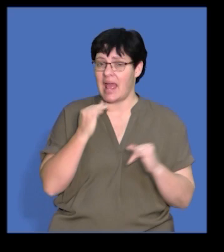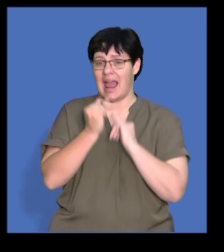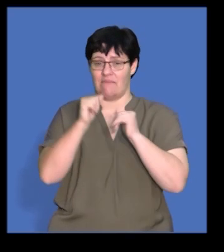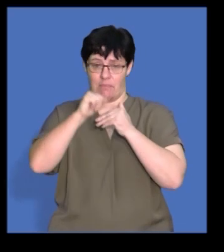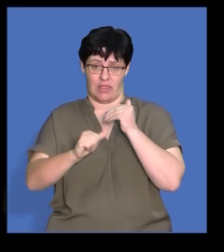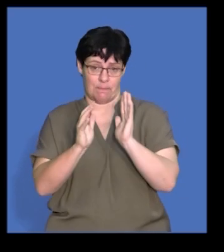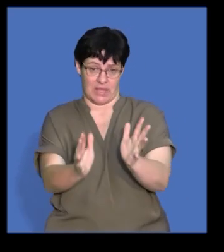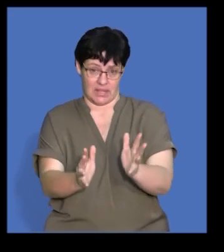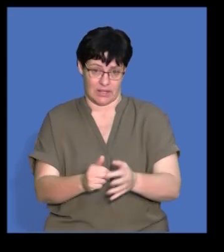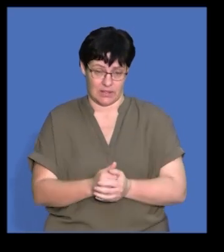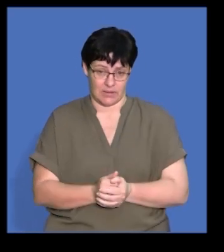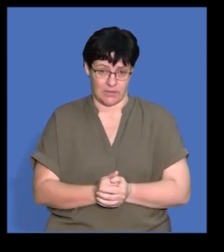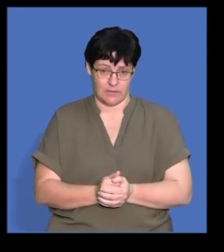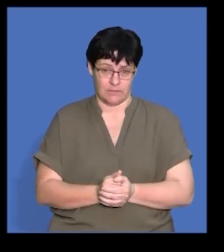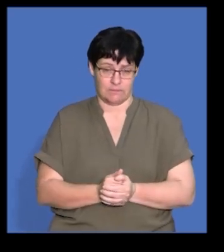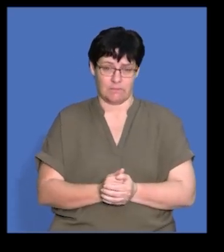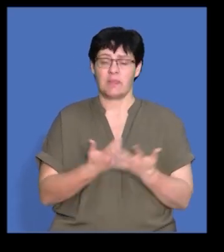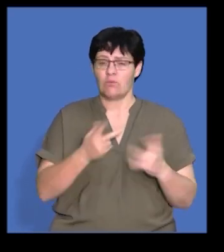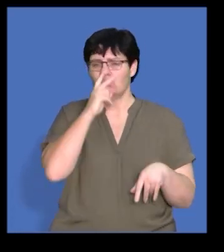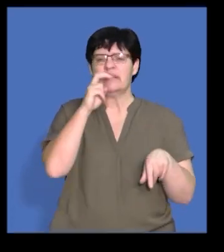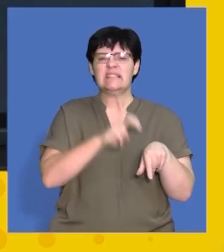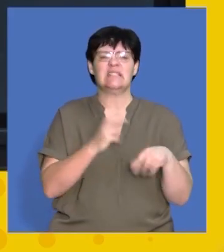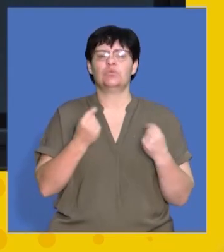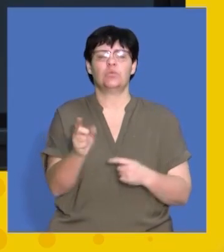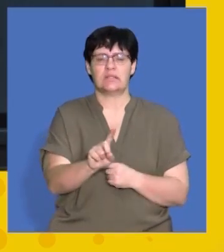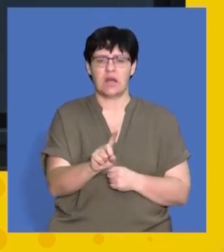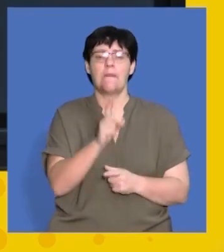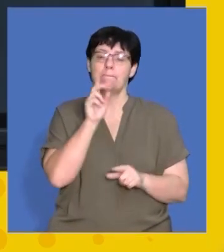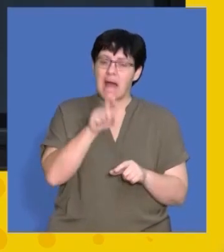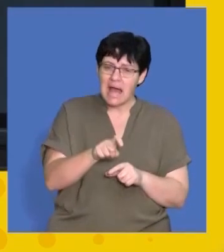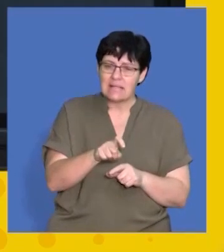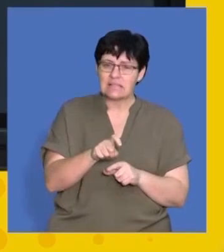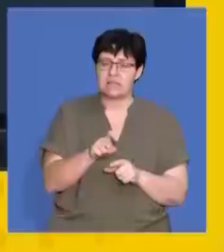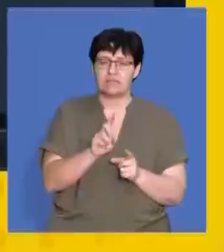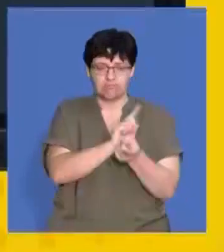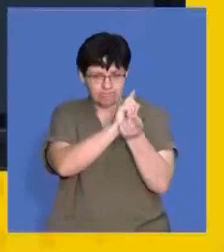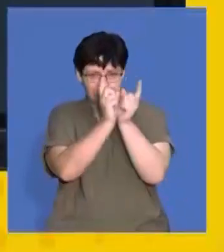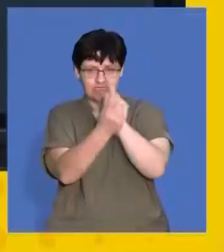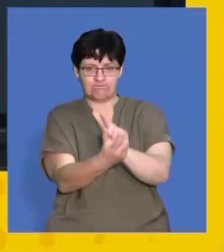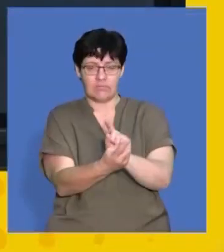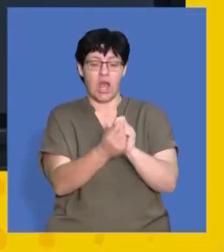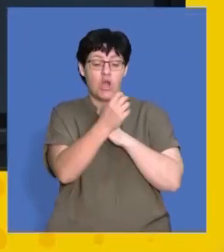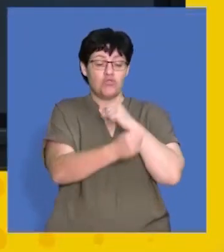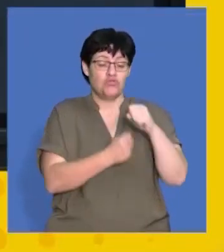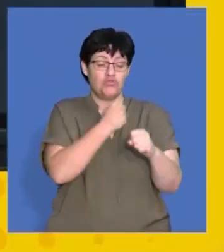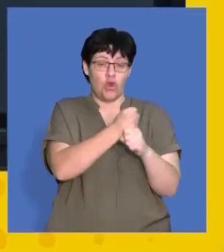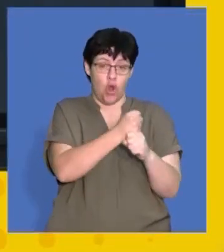months. So what I need to do is I need to actually convert my